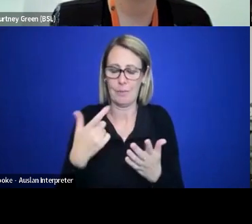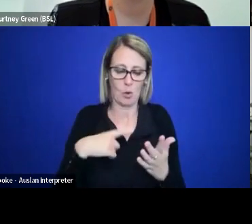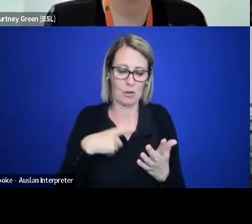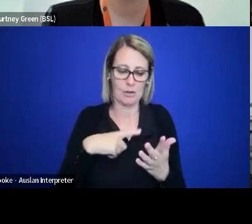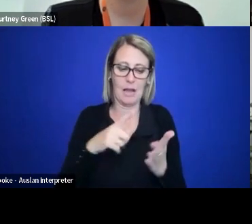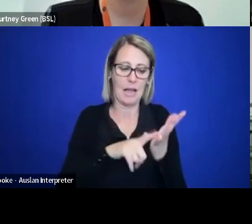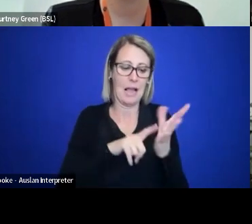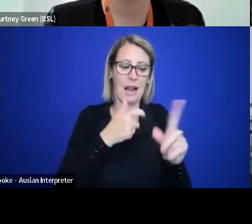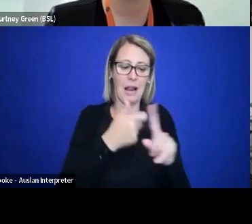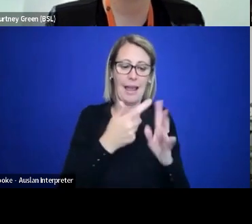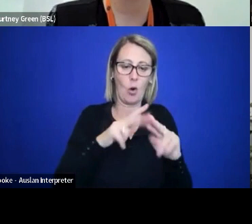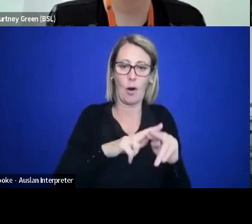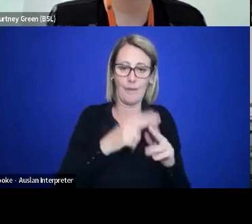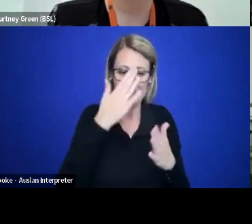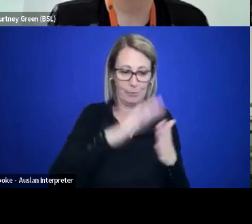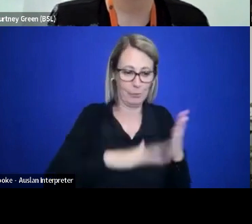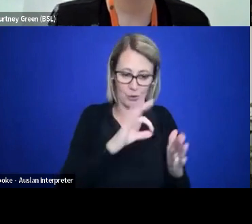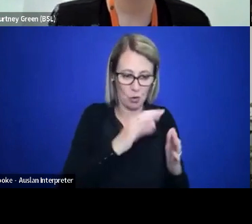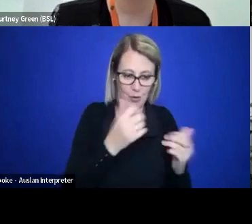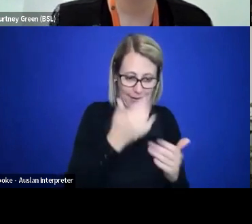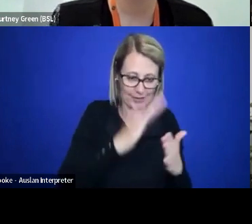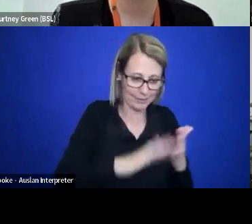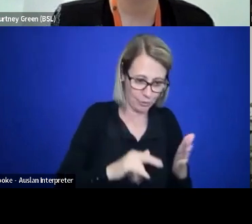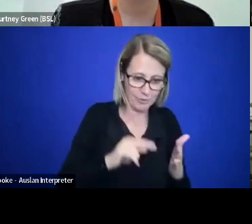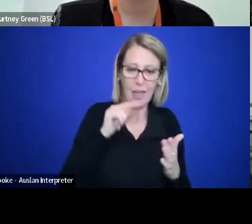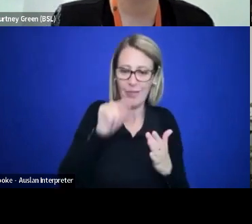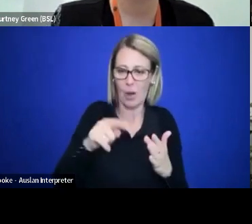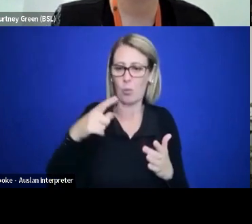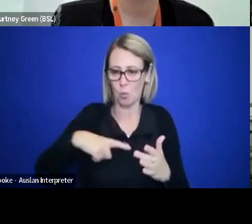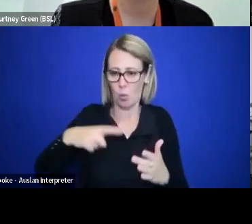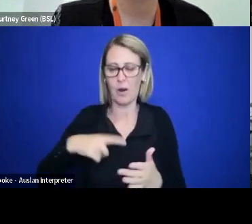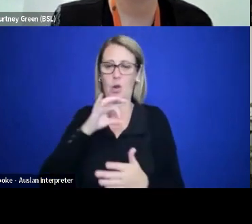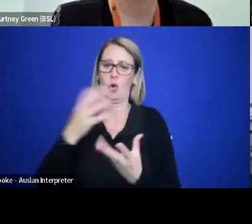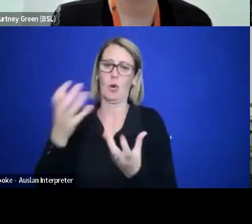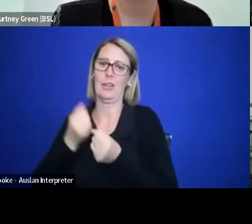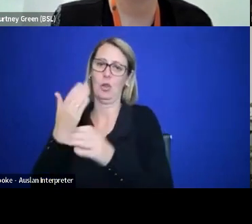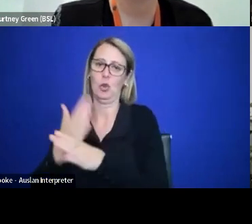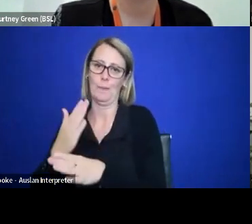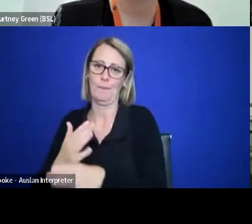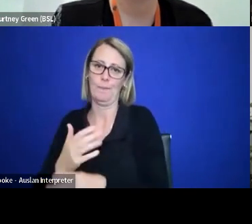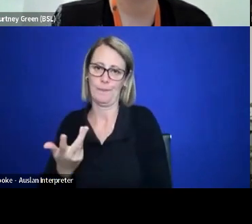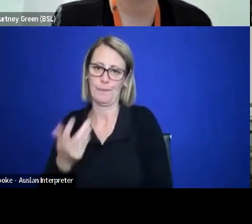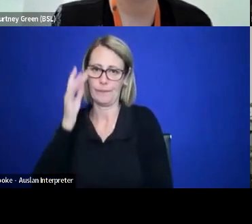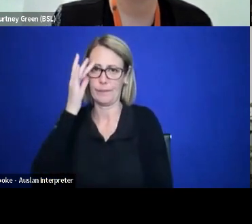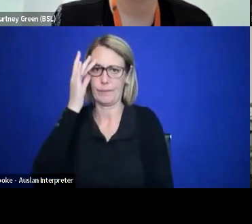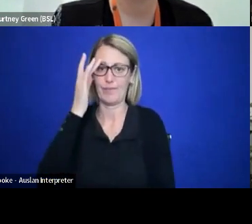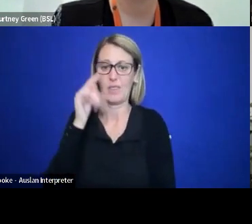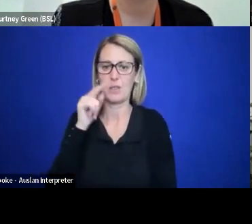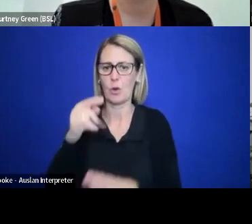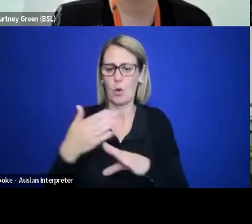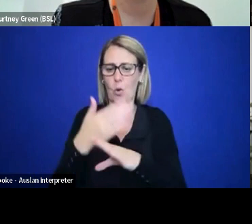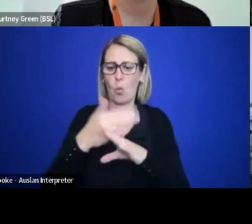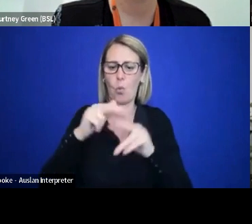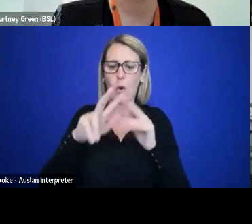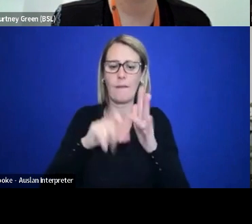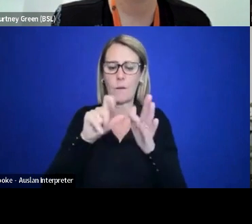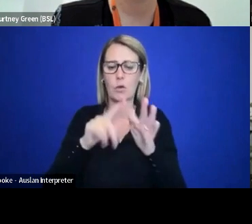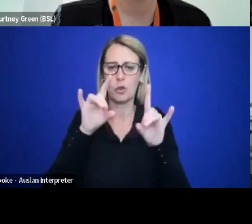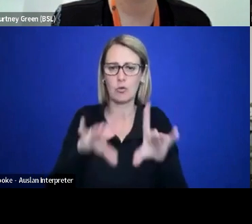only reason I wasn't getting a job. So the difference between that the Workforce Australia system and